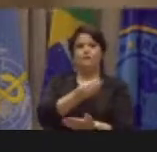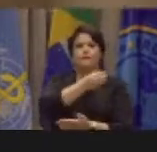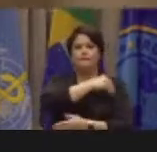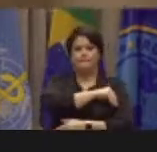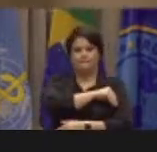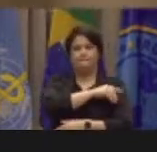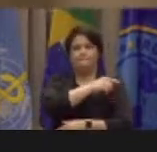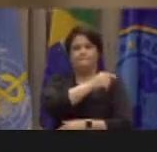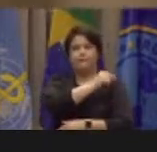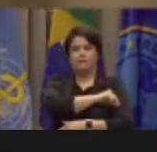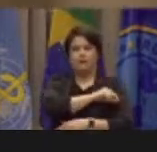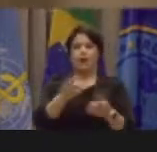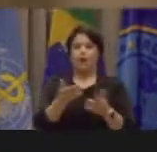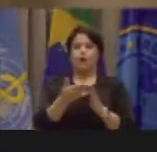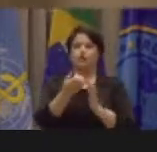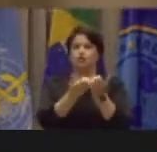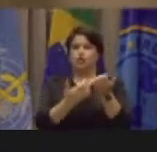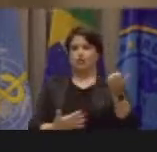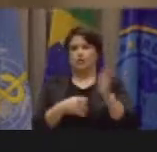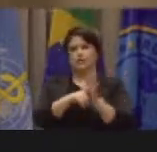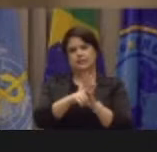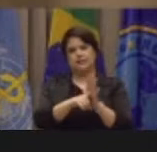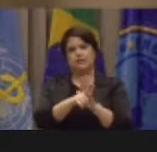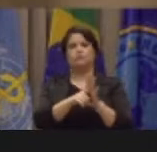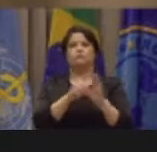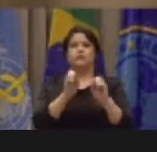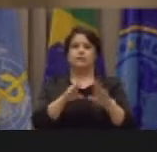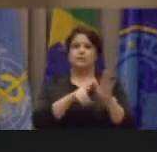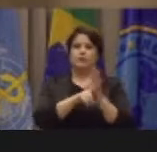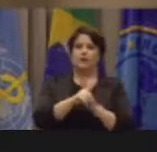nursing, nowadays director of